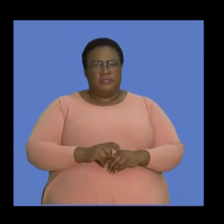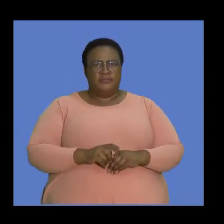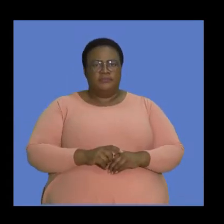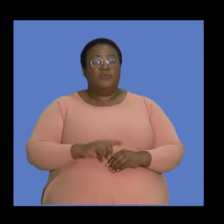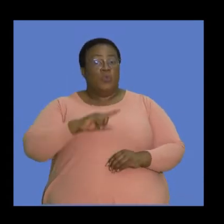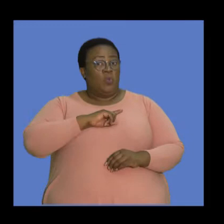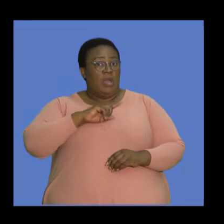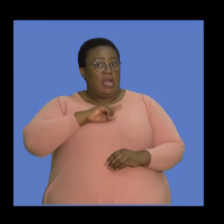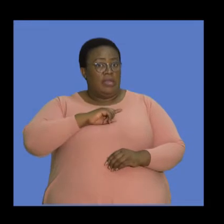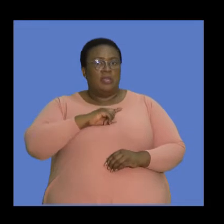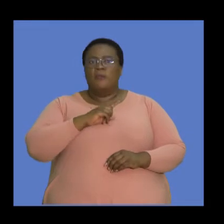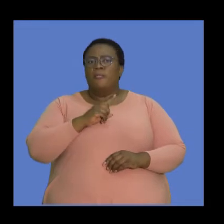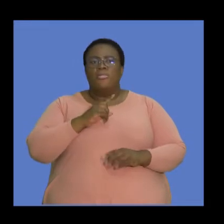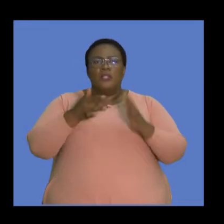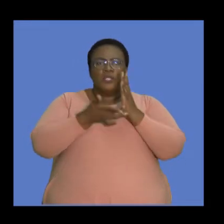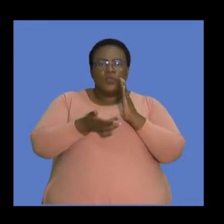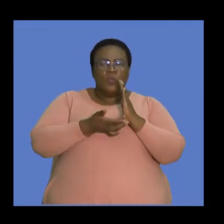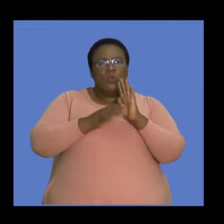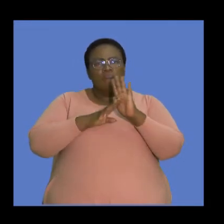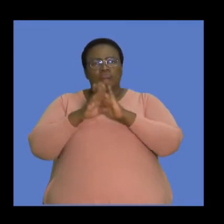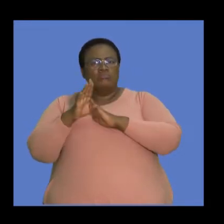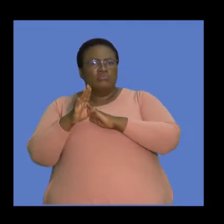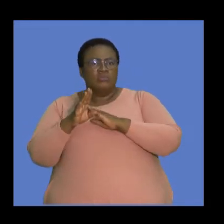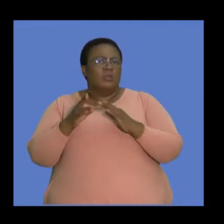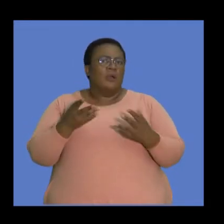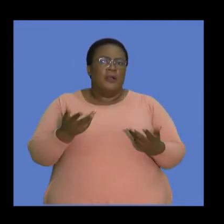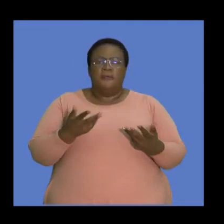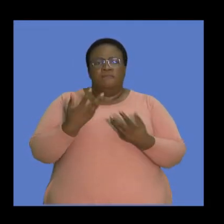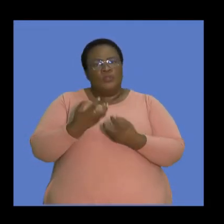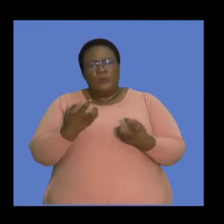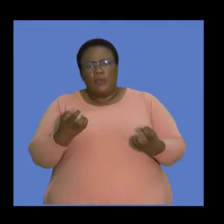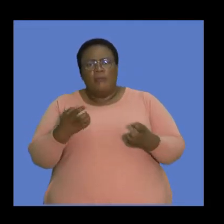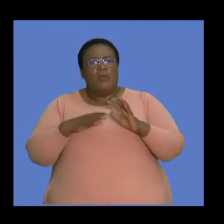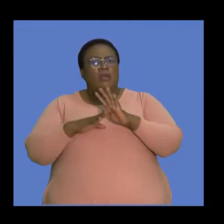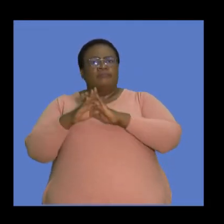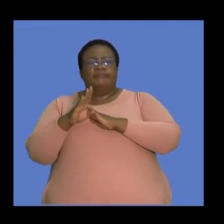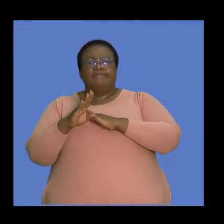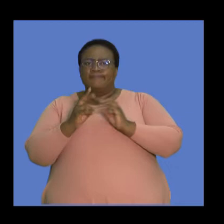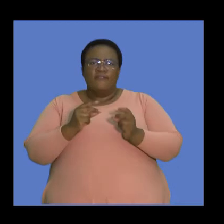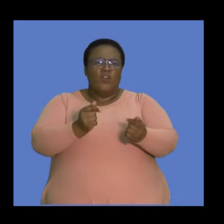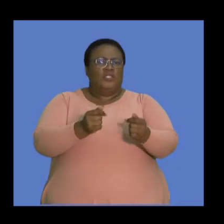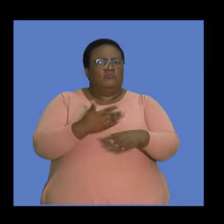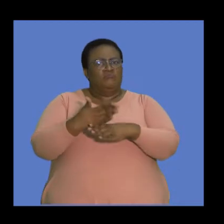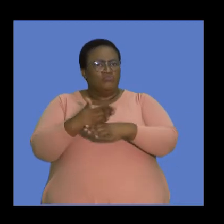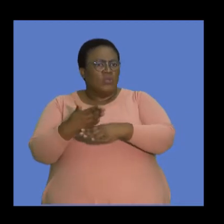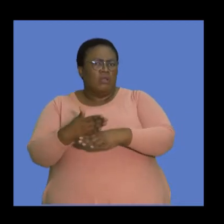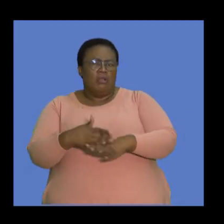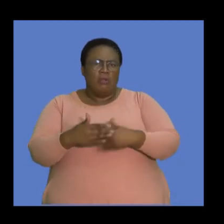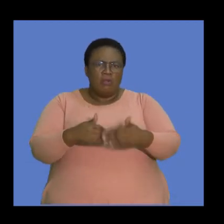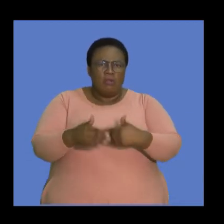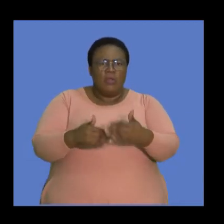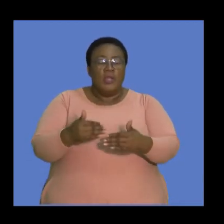have invented things that can make us be screened maybe for certain diseases quicker and all of that.